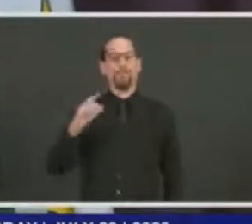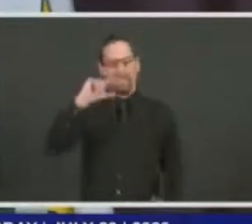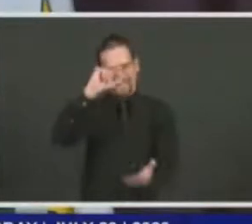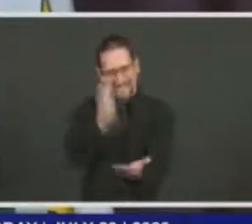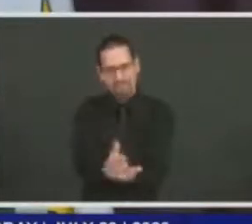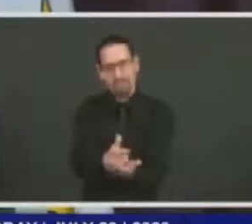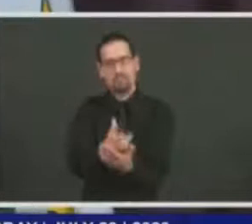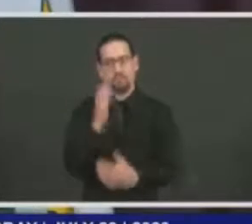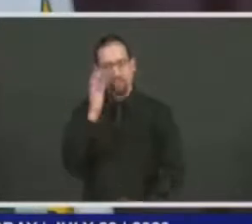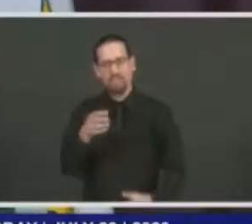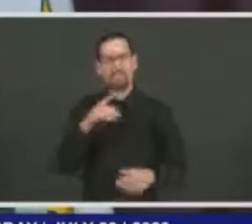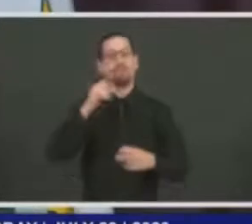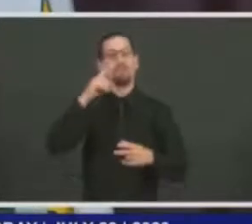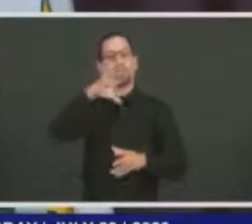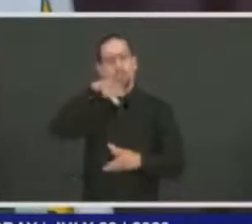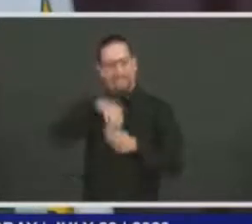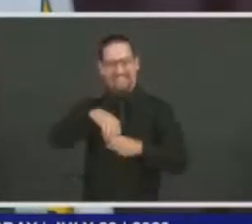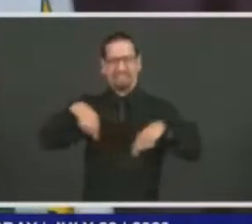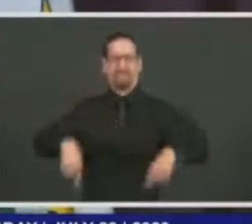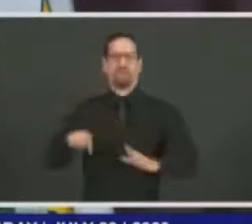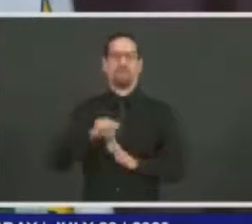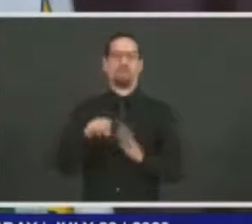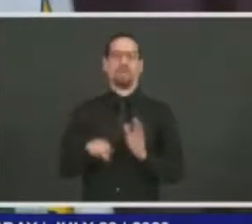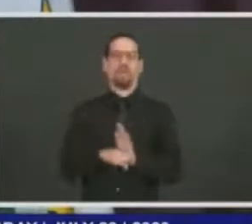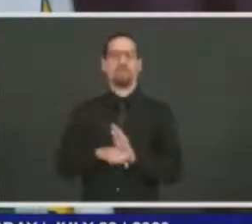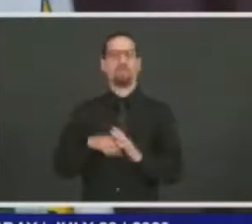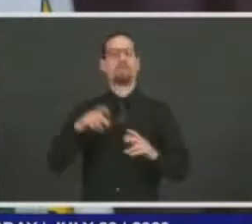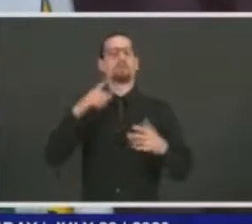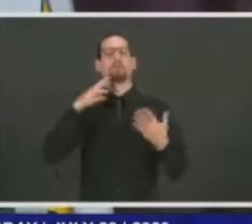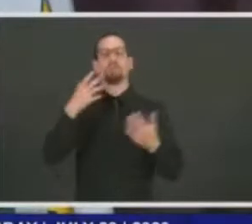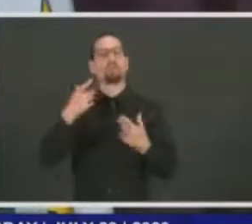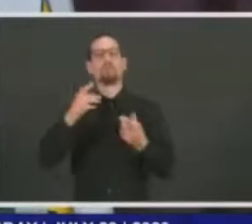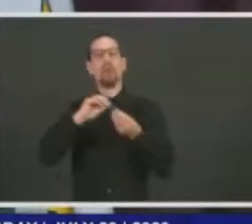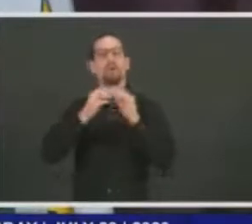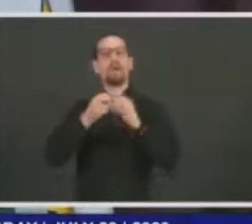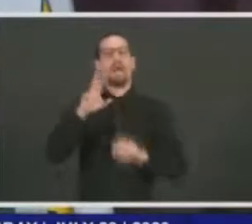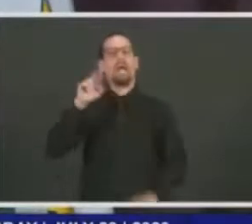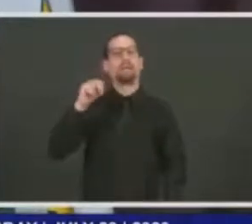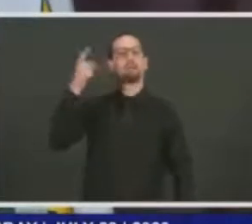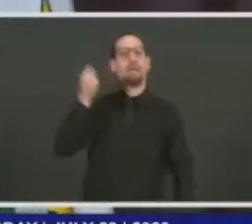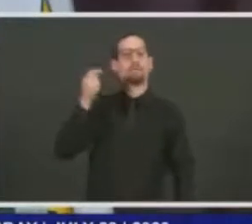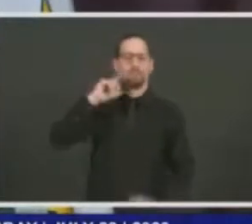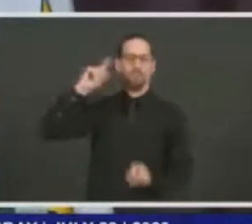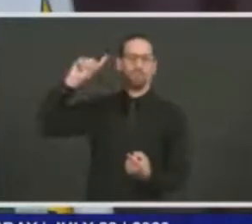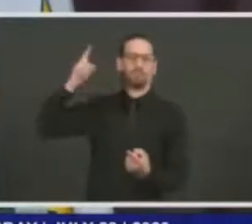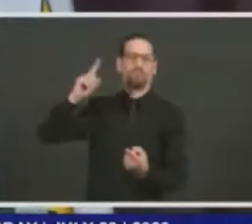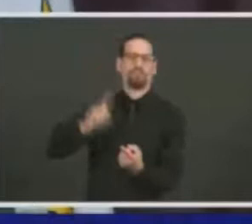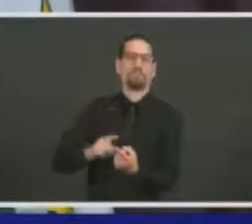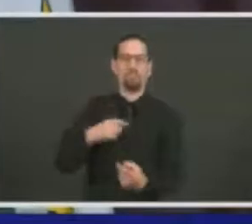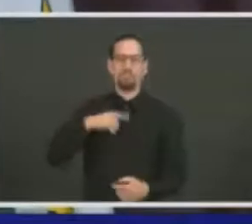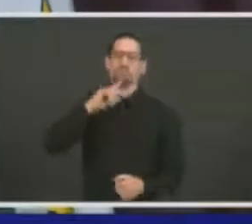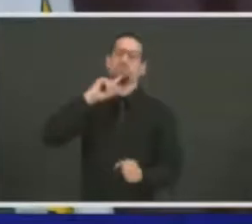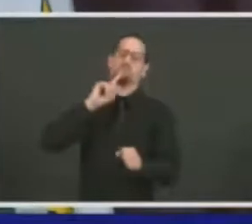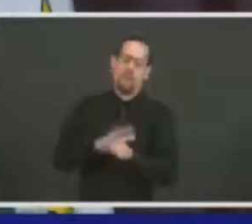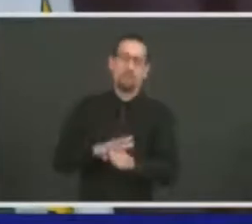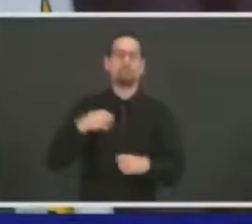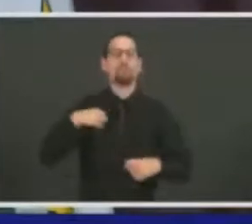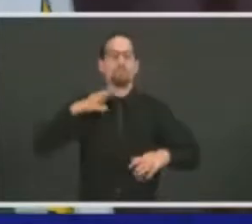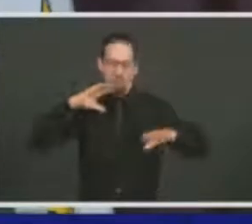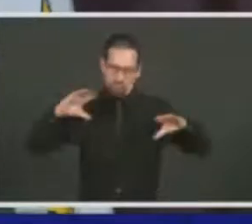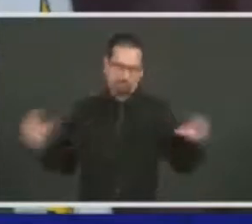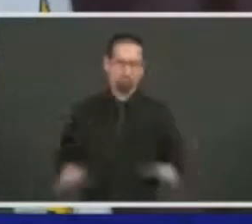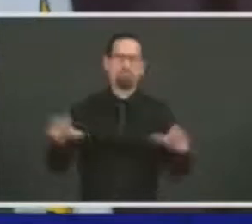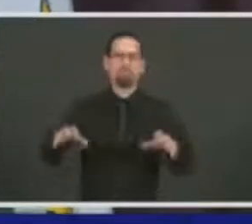unemployment, and we're going to be better and stronger and more resilient on the other side. That is my promise to you. Okay, I'm sorry that